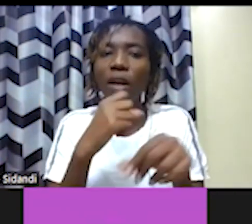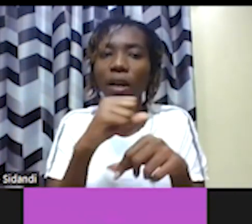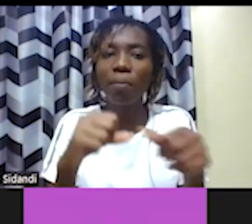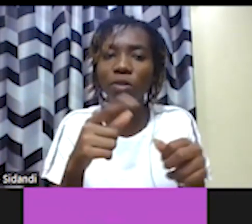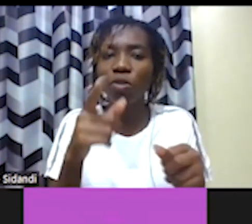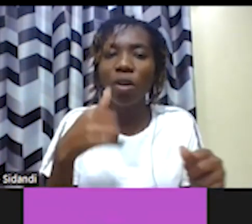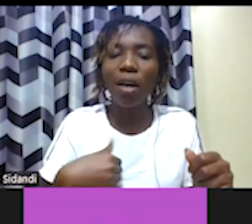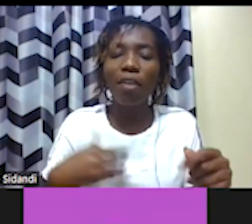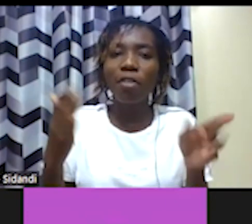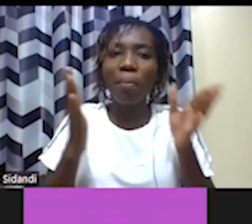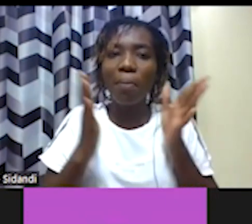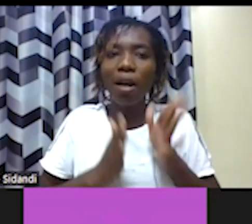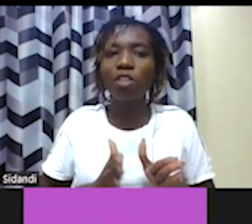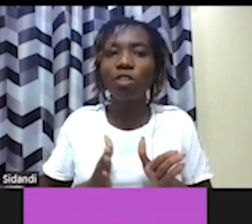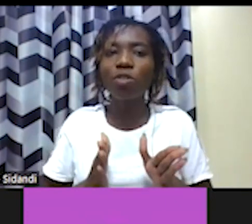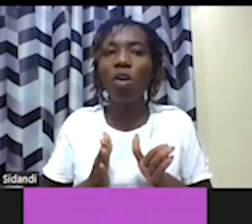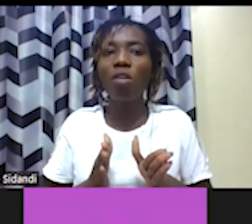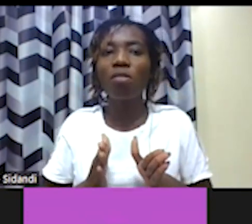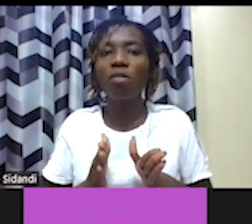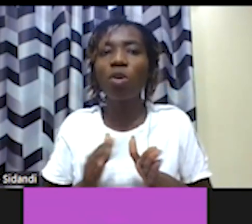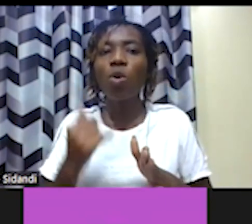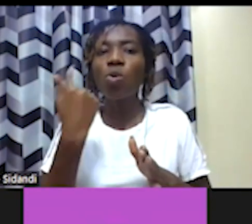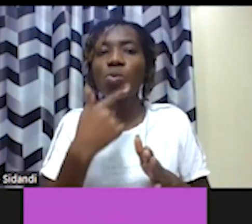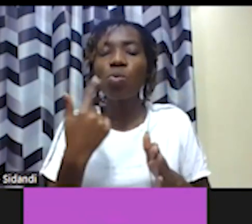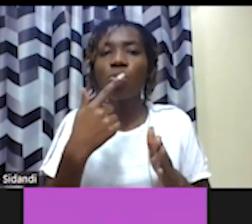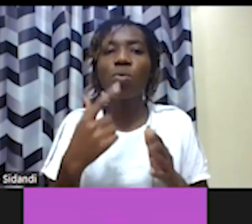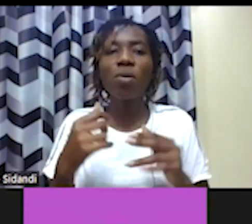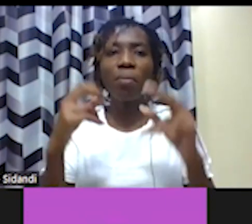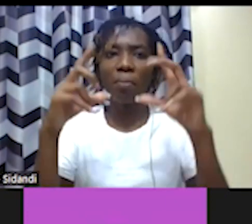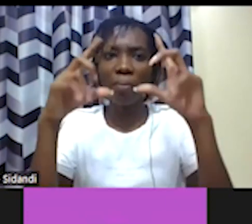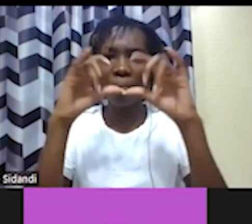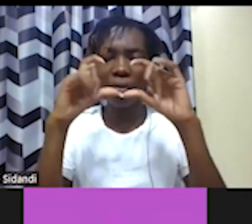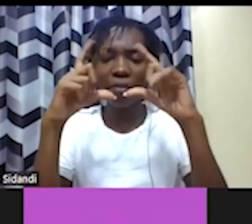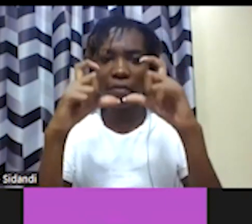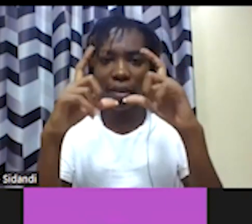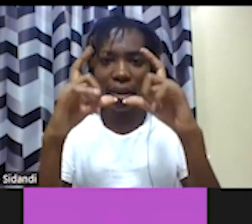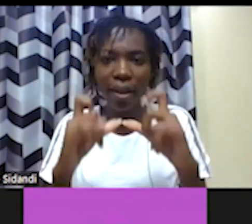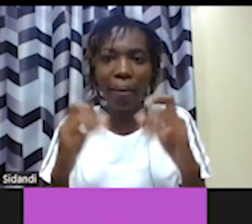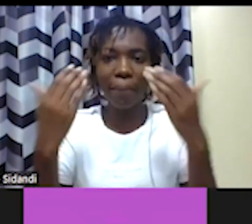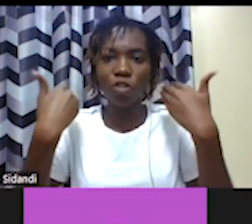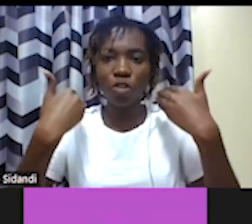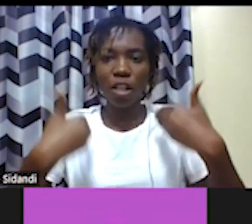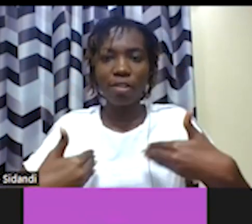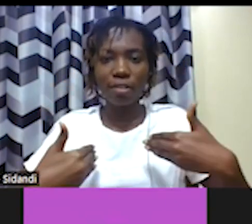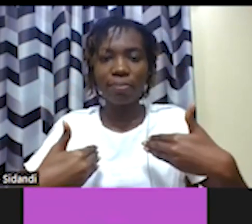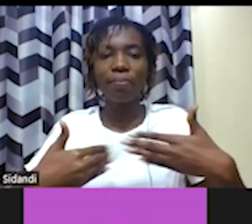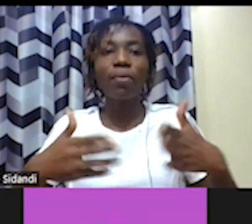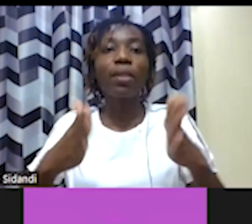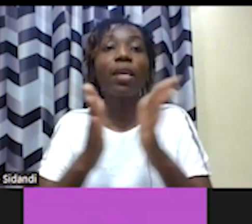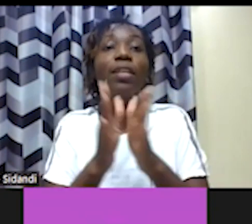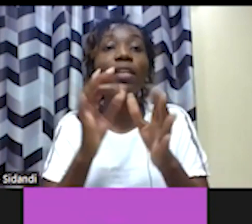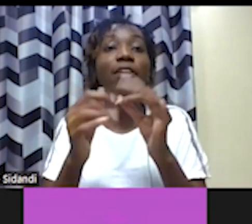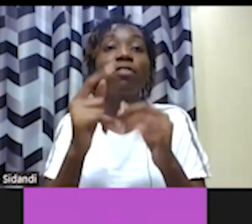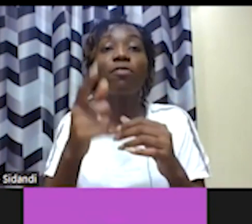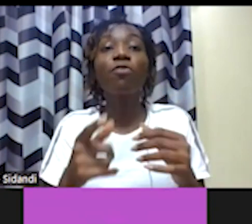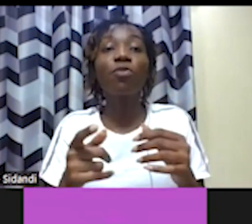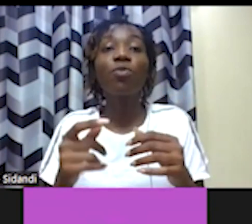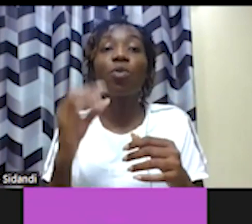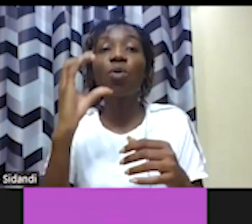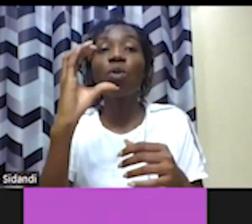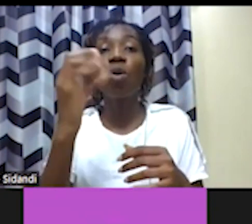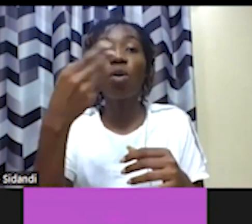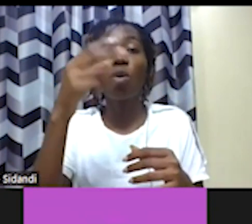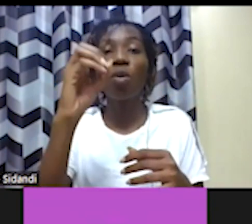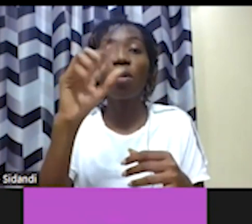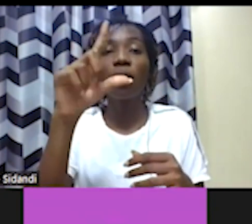somebody who profiles our personality. If you are a choleric and you have